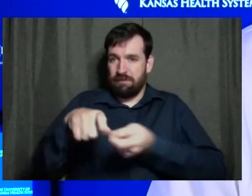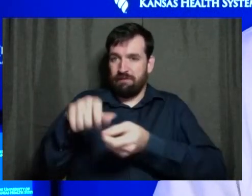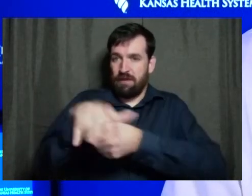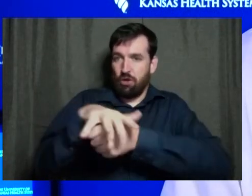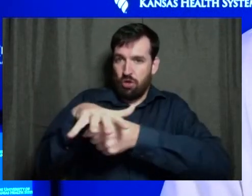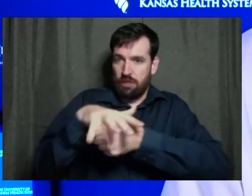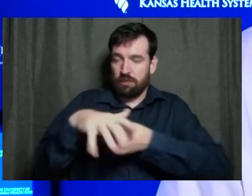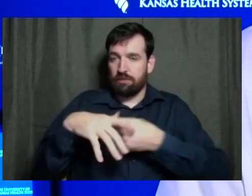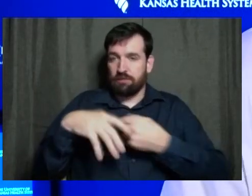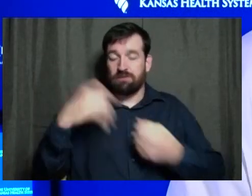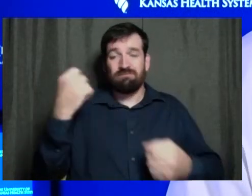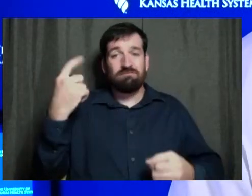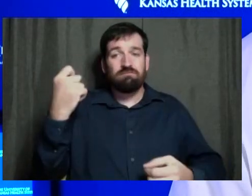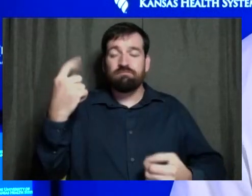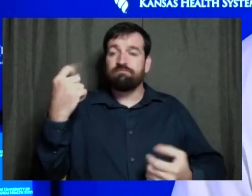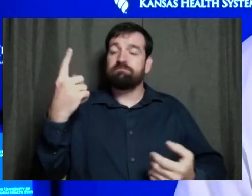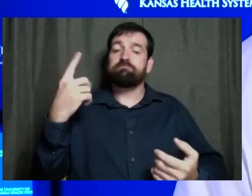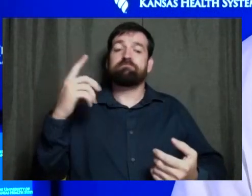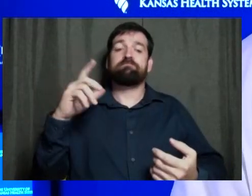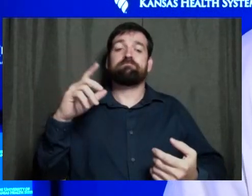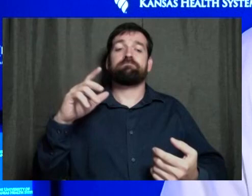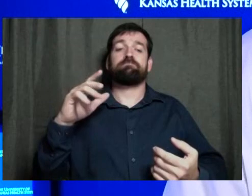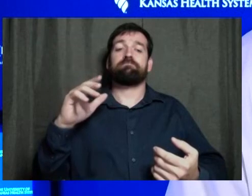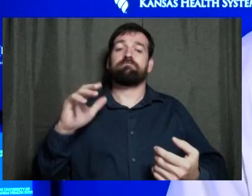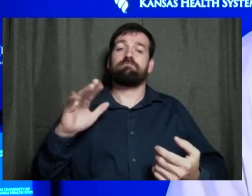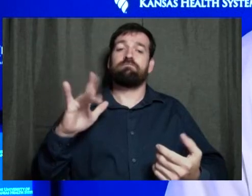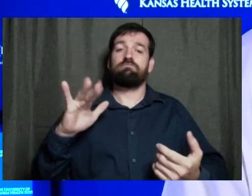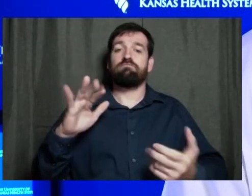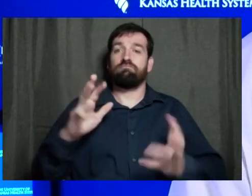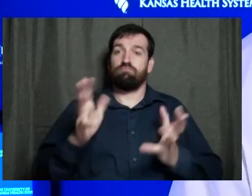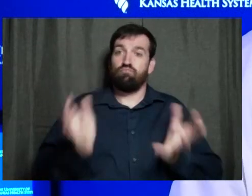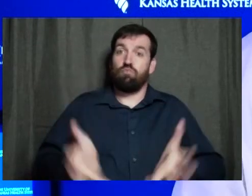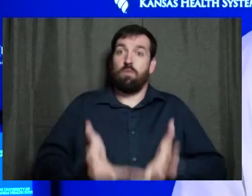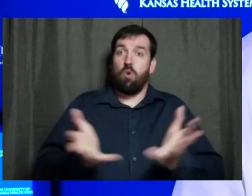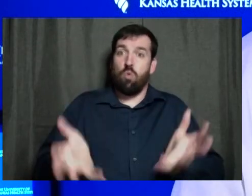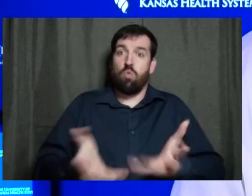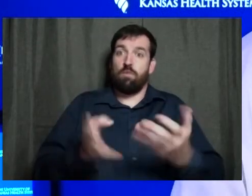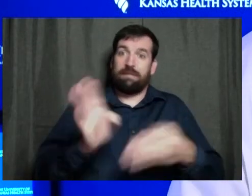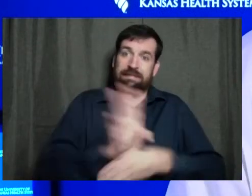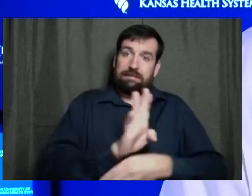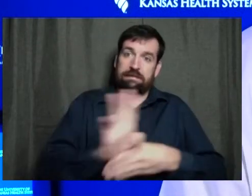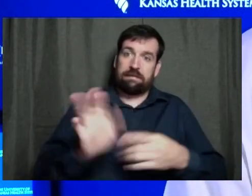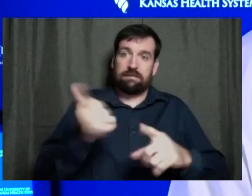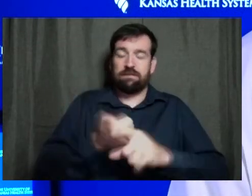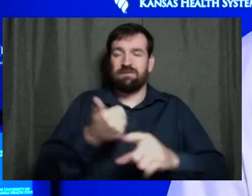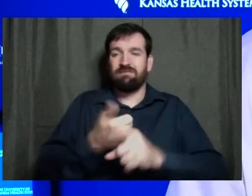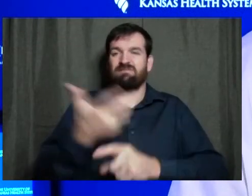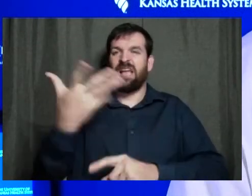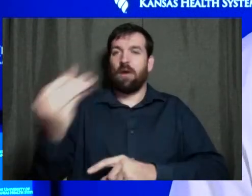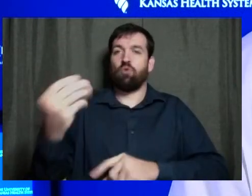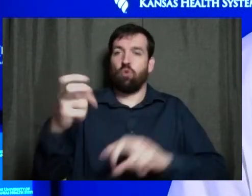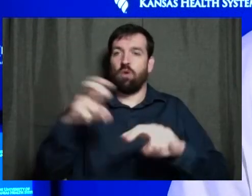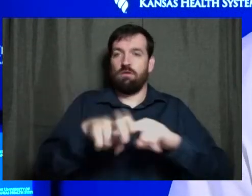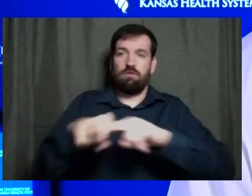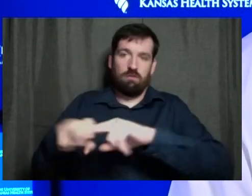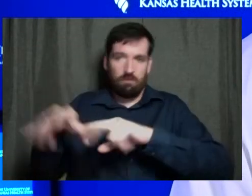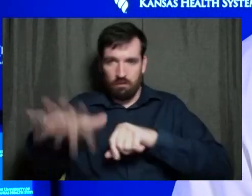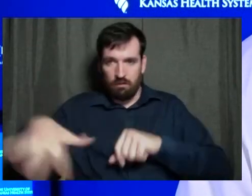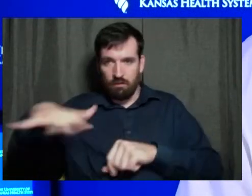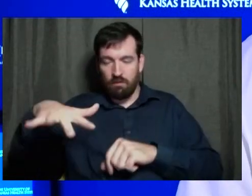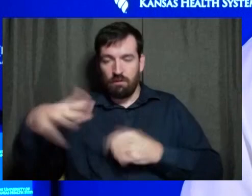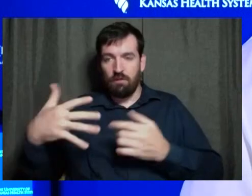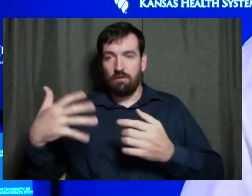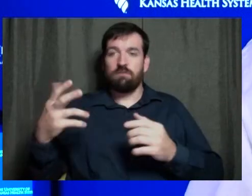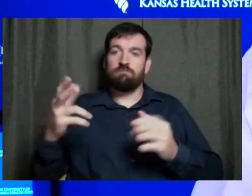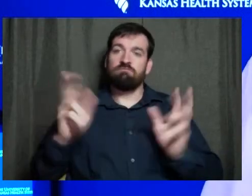Certainly continuing to promote businesses having outdoor spaces in the open where people can be doing